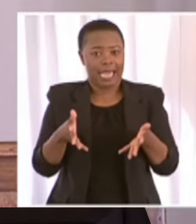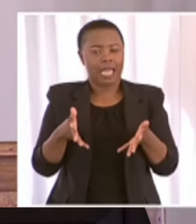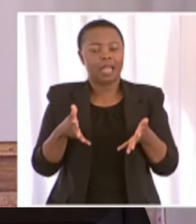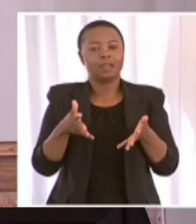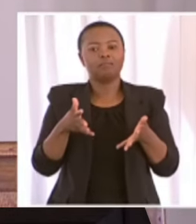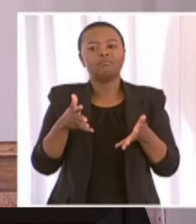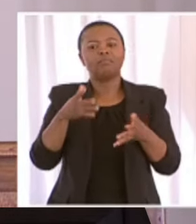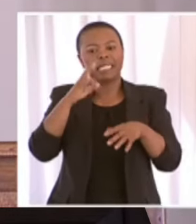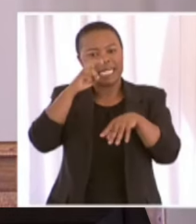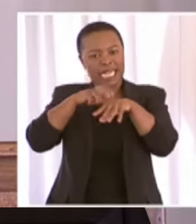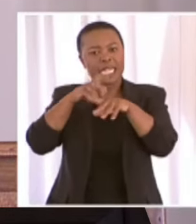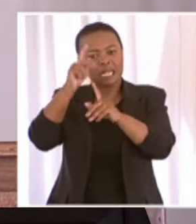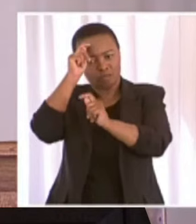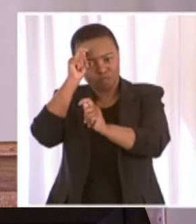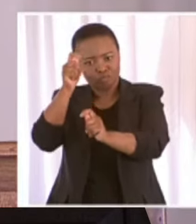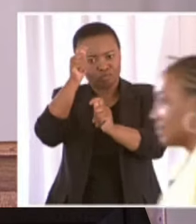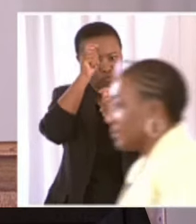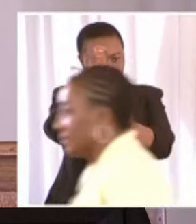acknowledged.